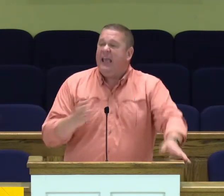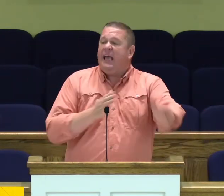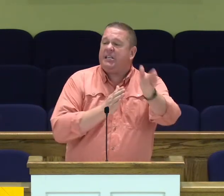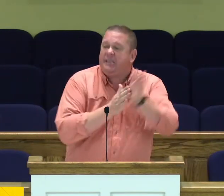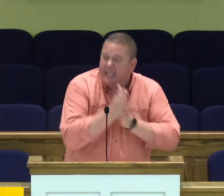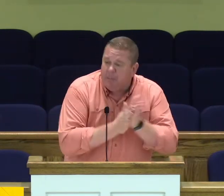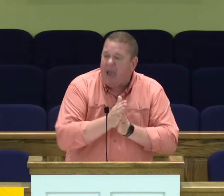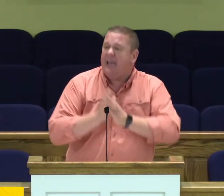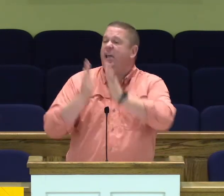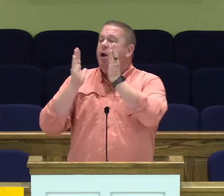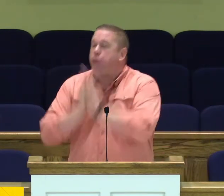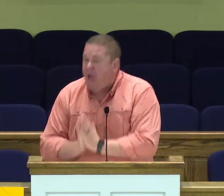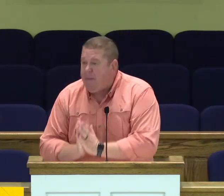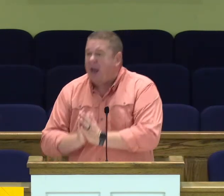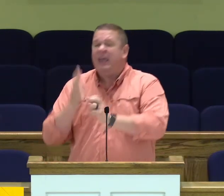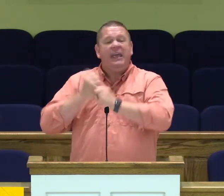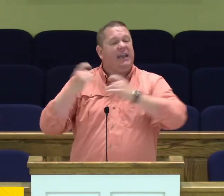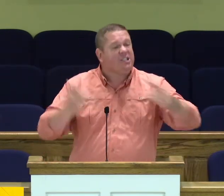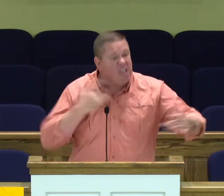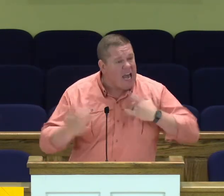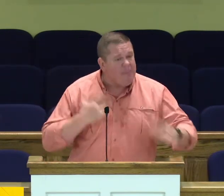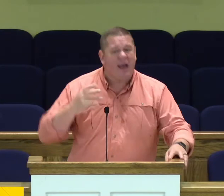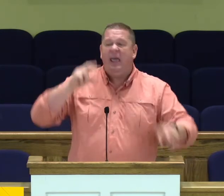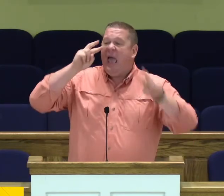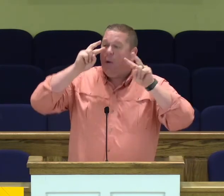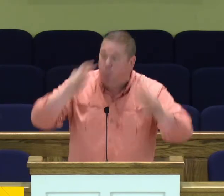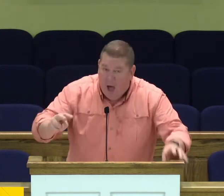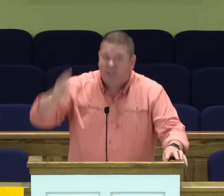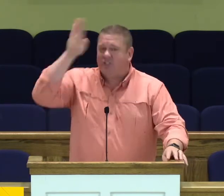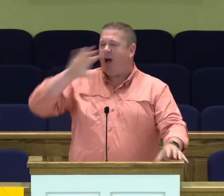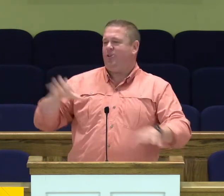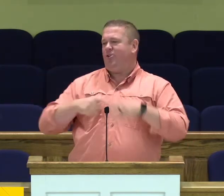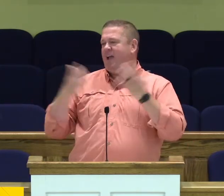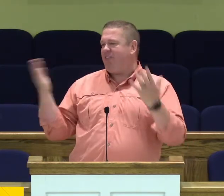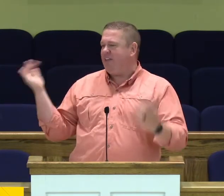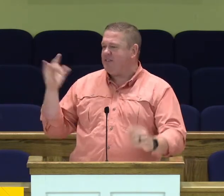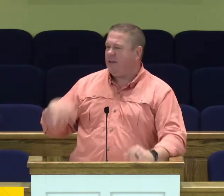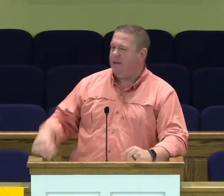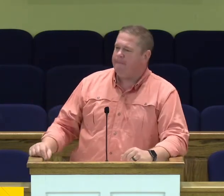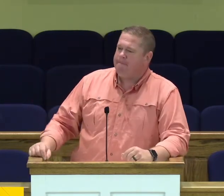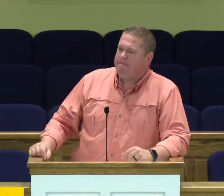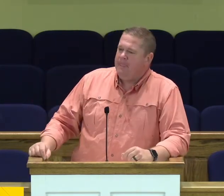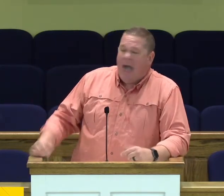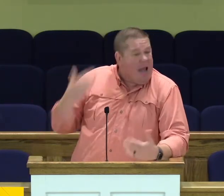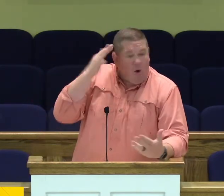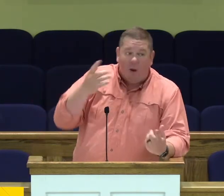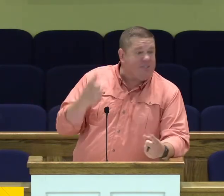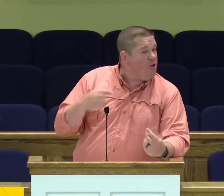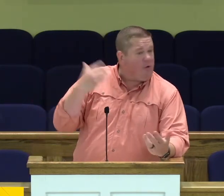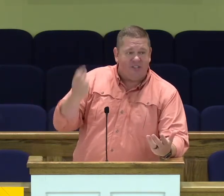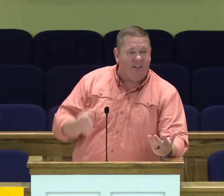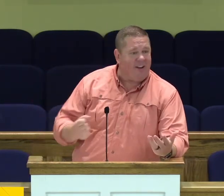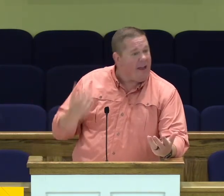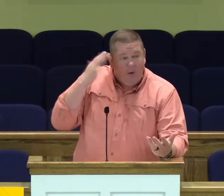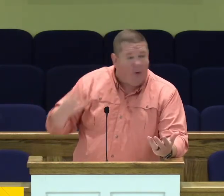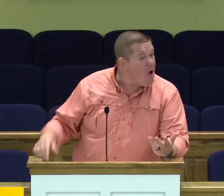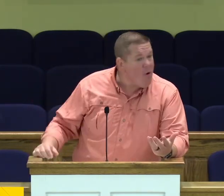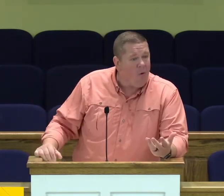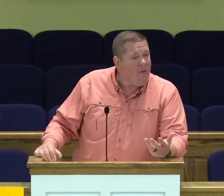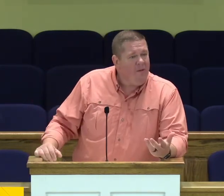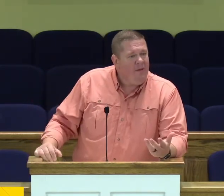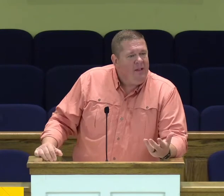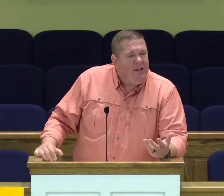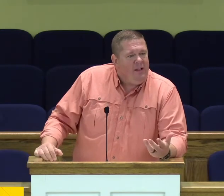it. Anticipate it. Pray about it. Get excited about it. And watch God do great things today. I don't know what he's going to do next year. I don't